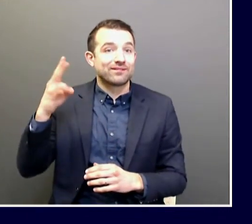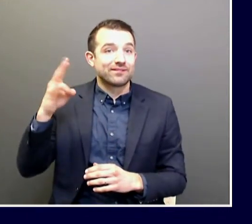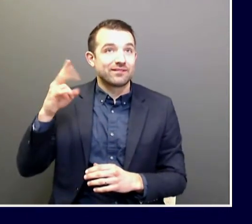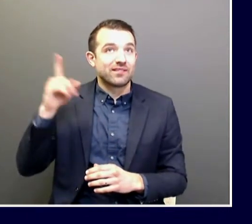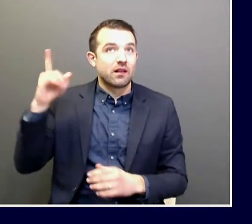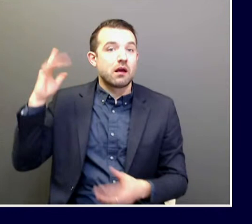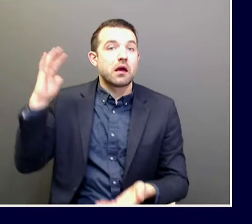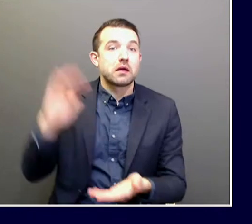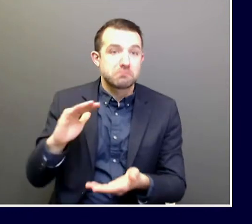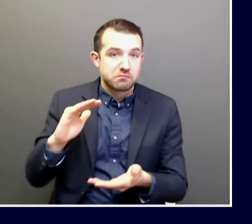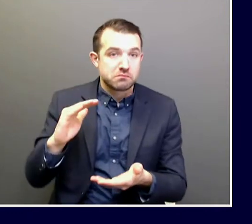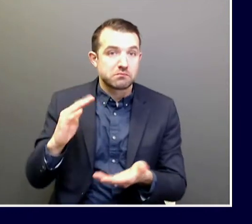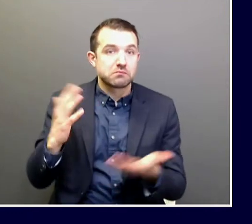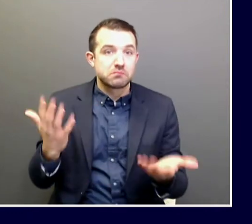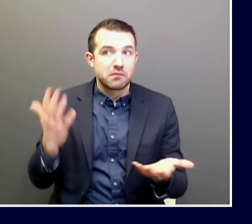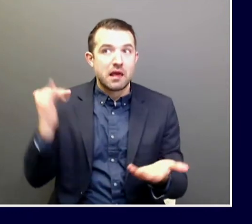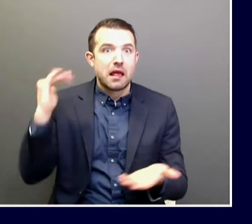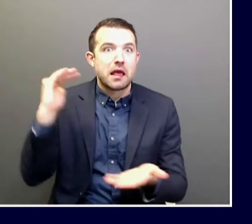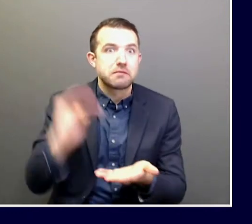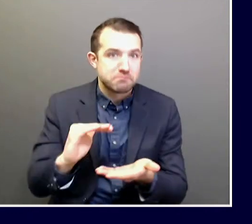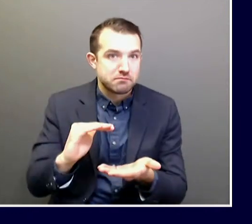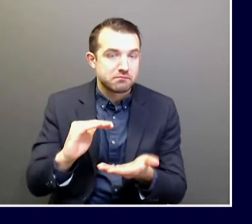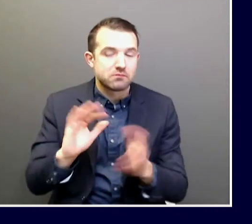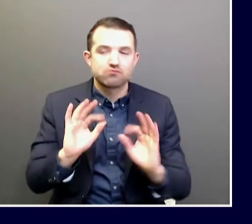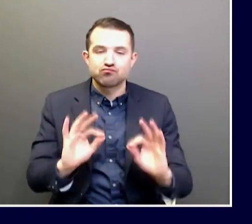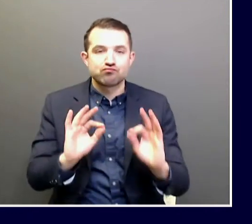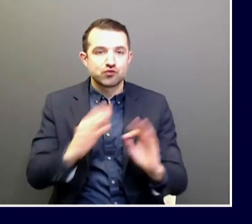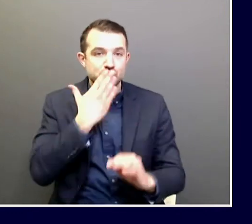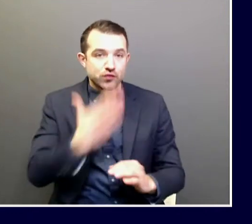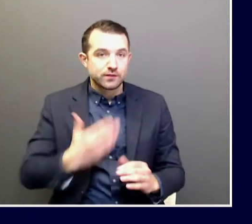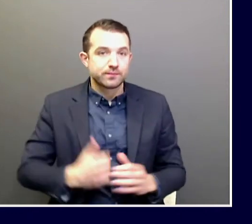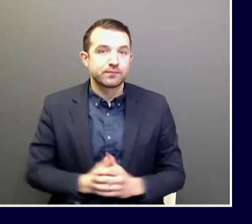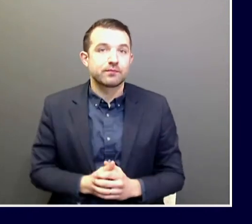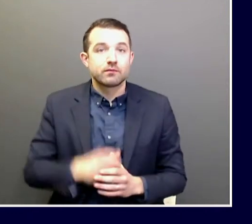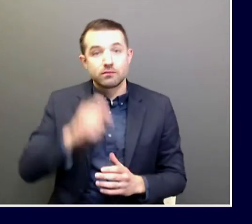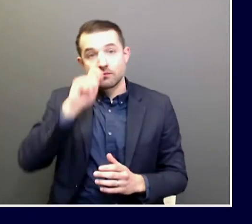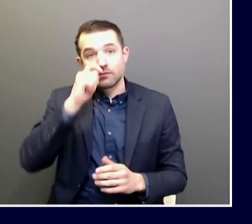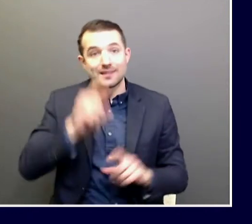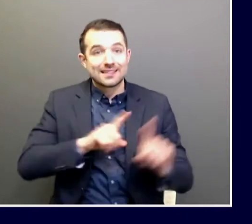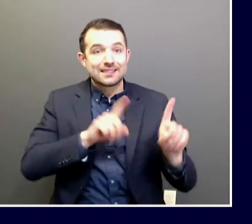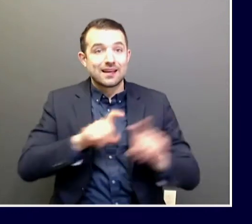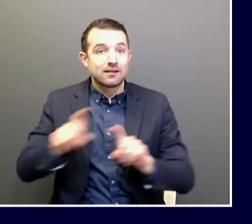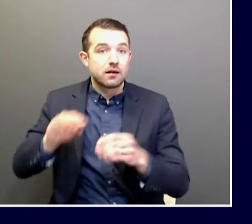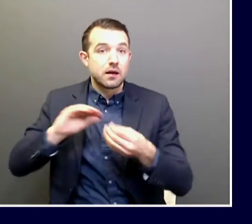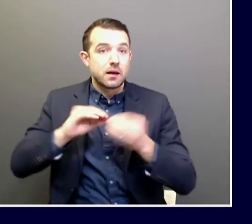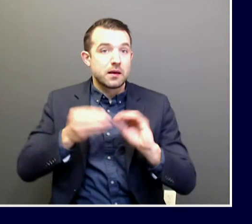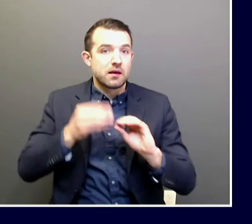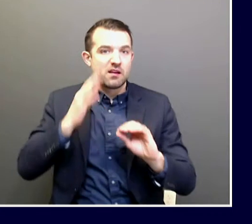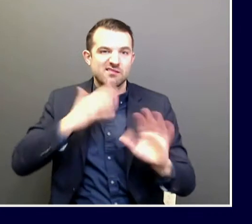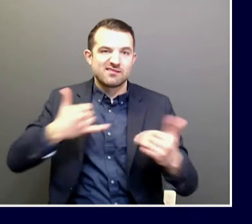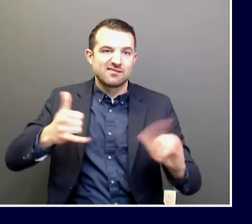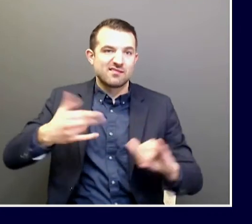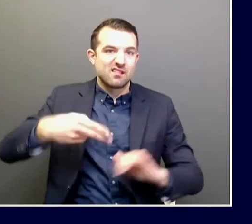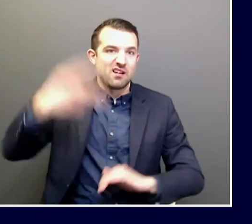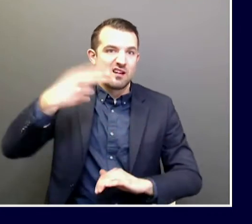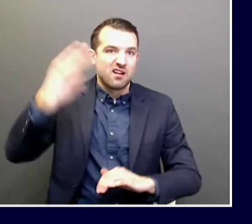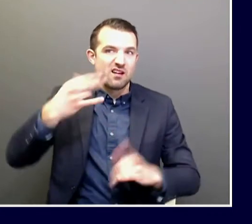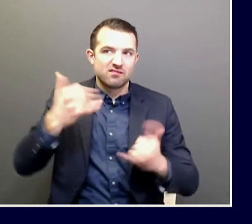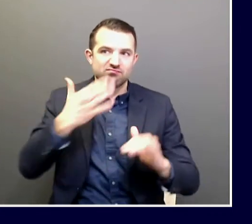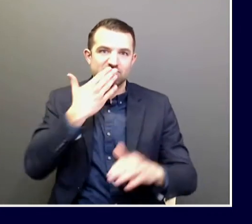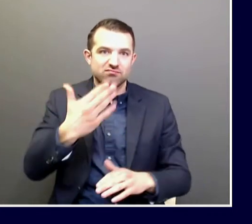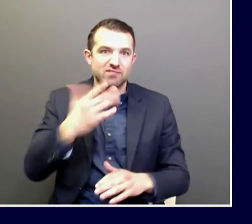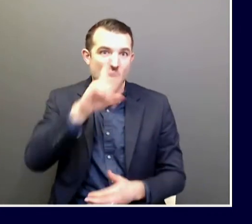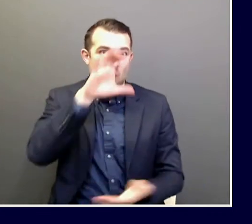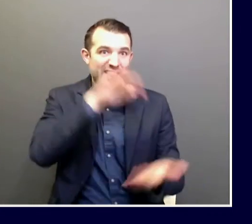17.4%. Our testing volume, too, remains high and robust at 763 per